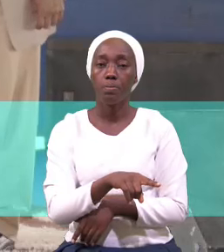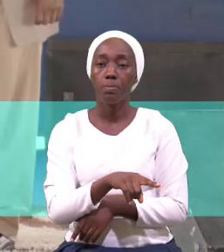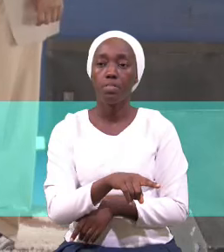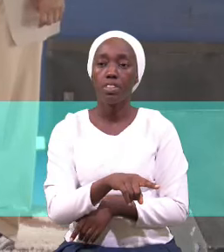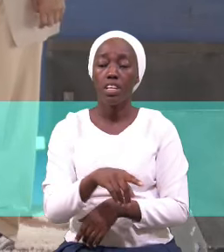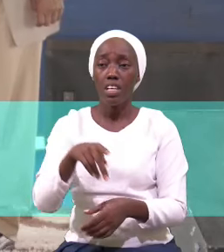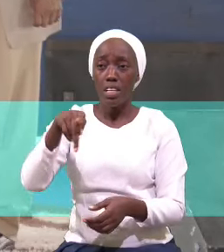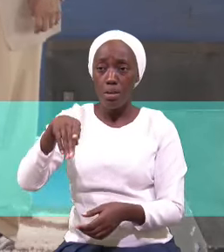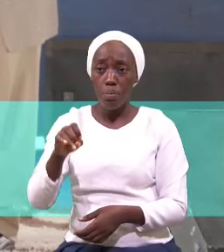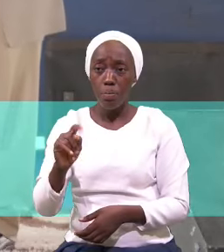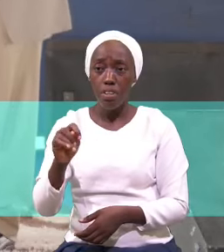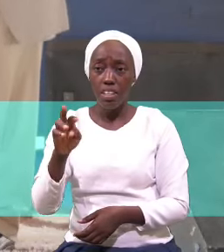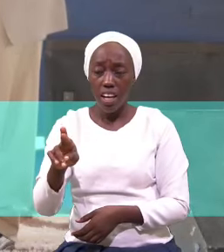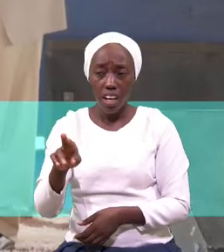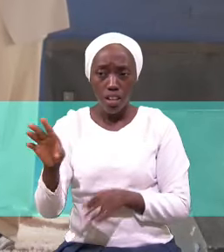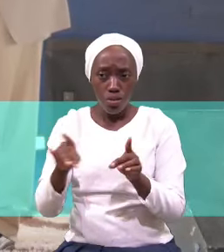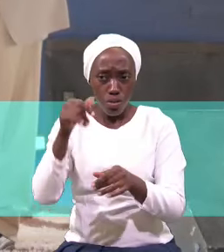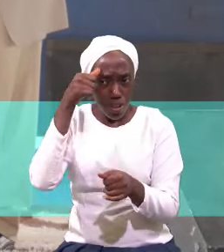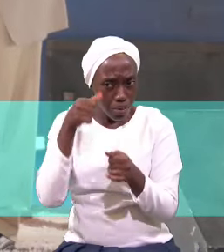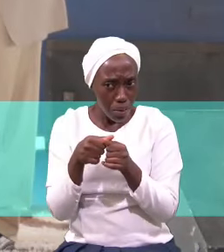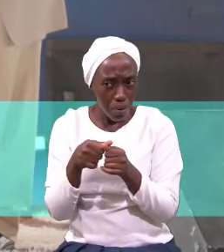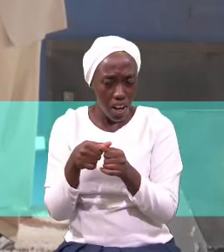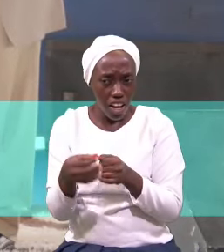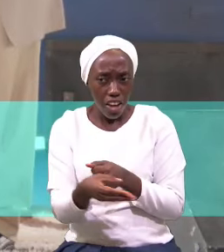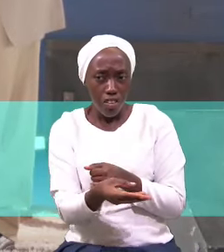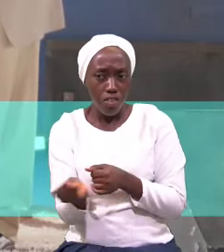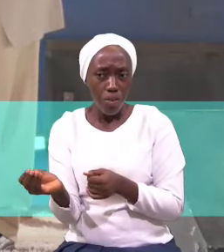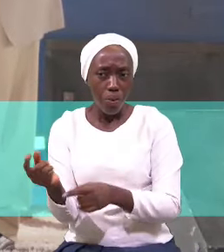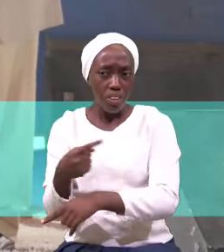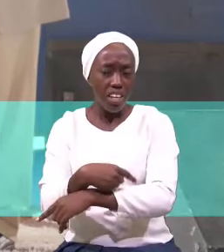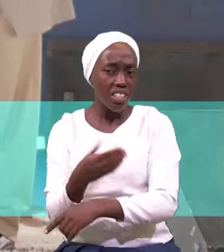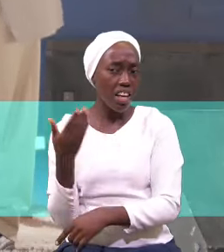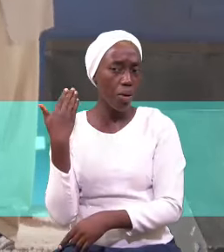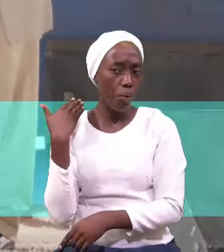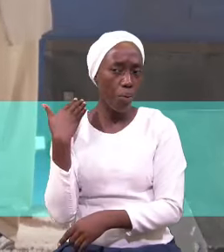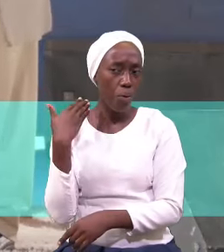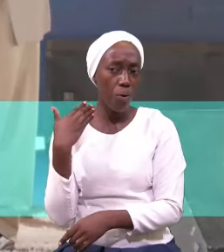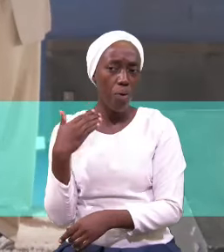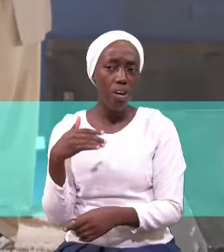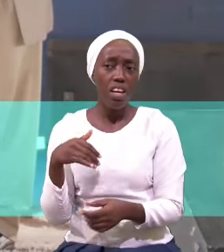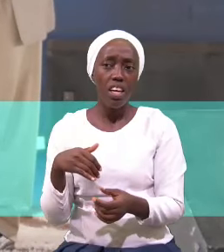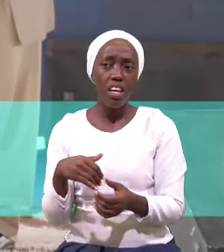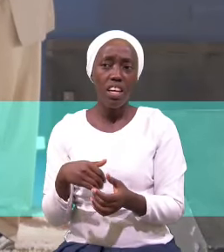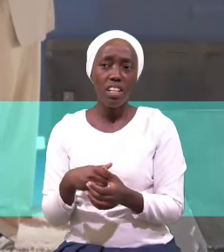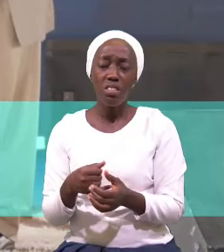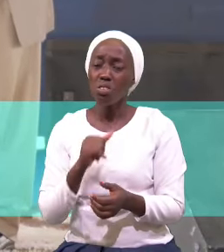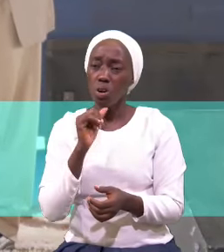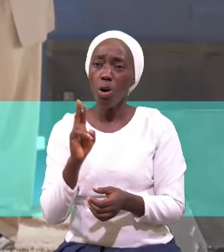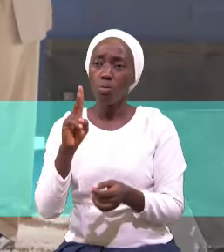Peter. Do you remember a few days ago? It's not up to even 2 months